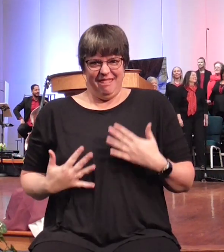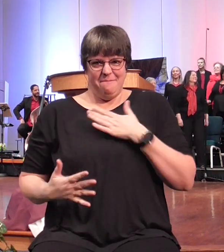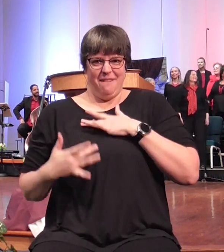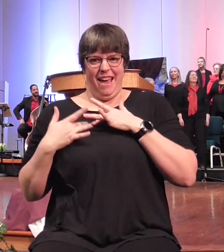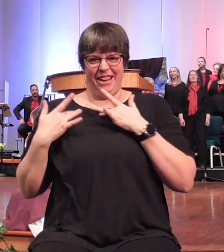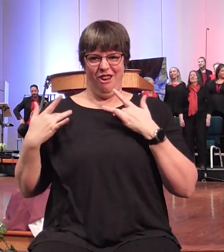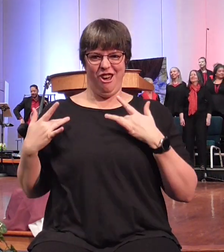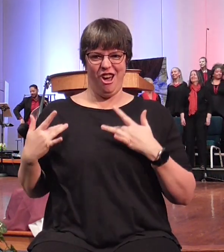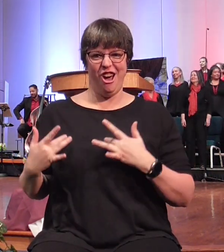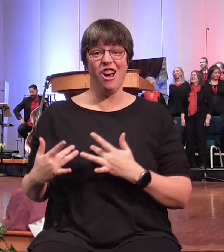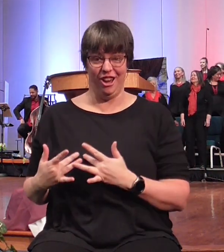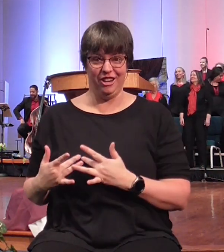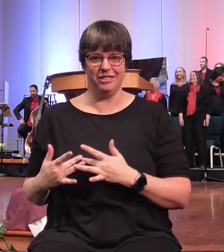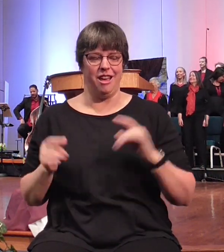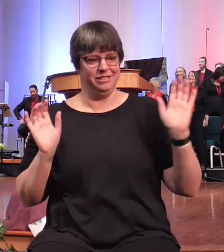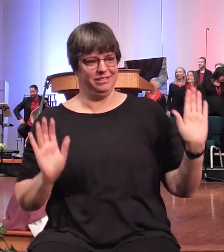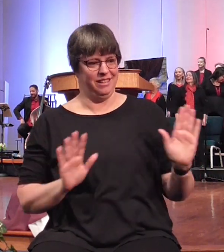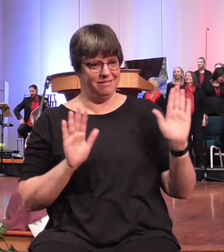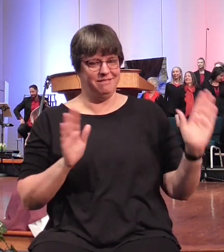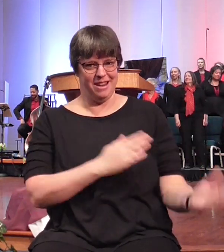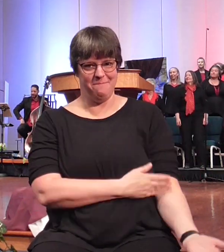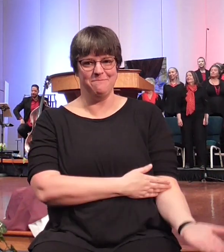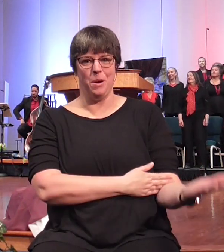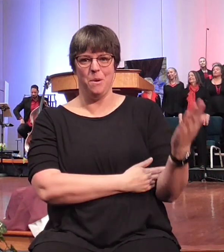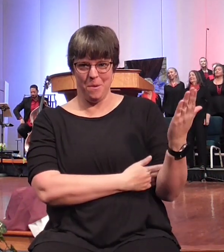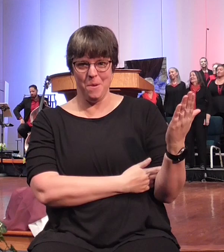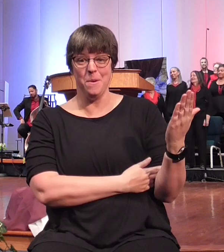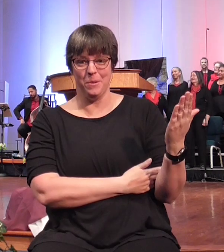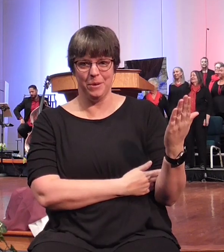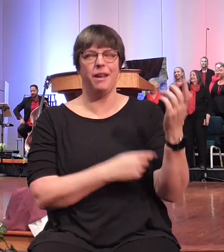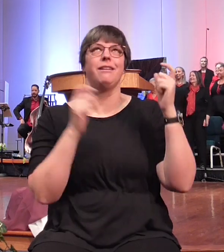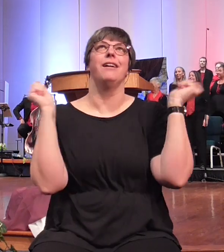heart. Sunday morning,